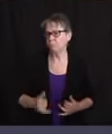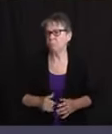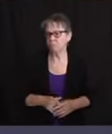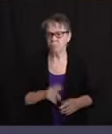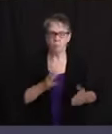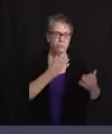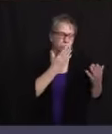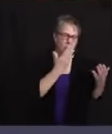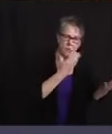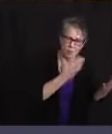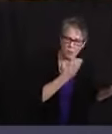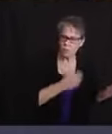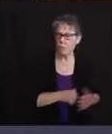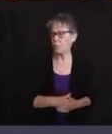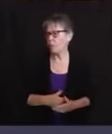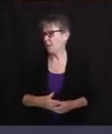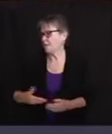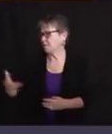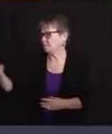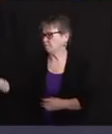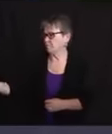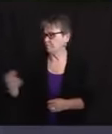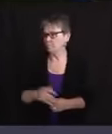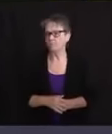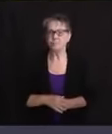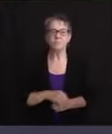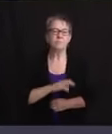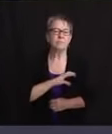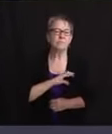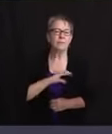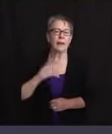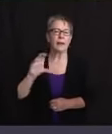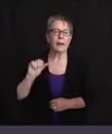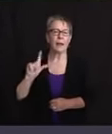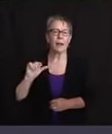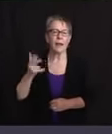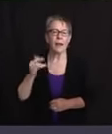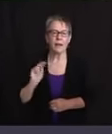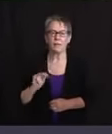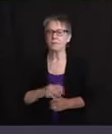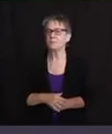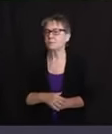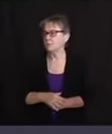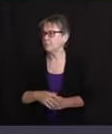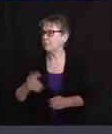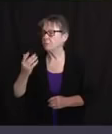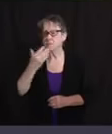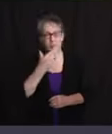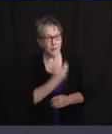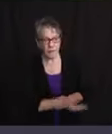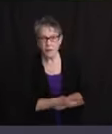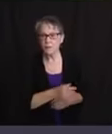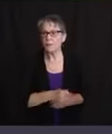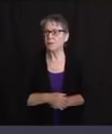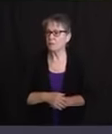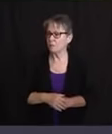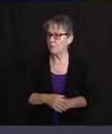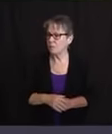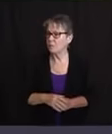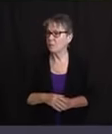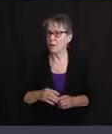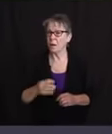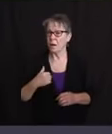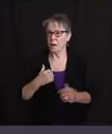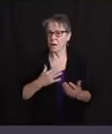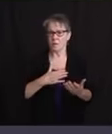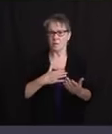leadership. Thank you, Governor. Good afternoon. I'm glad to report really just one incident, although egregious, just one incident on the